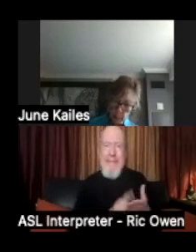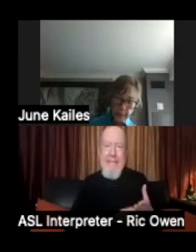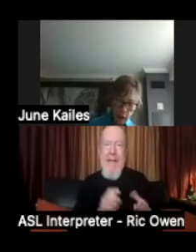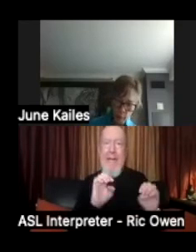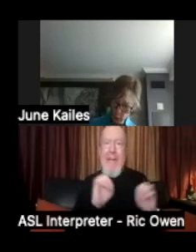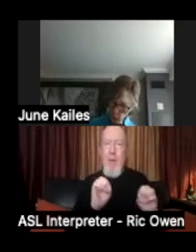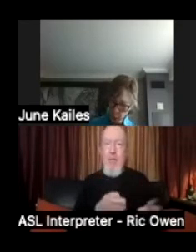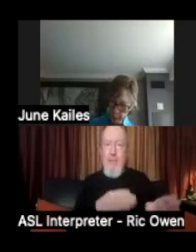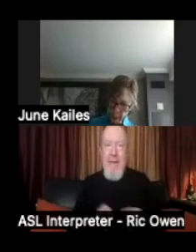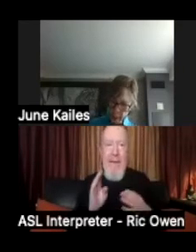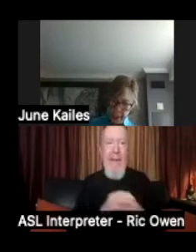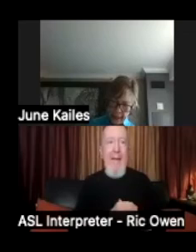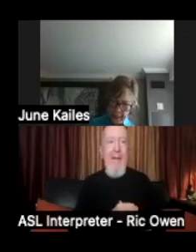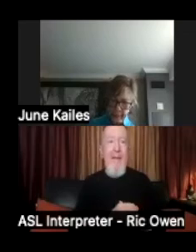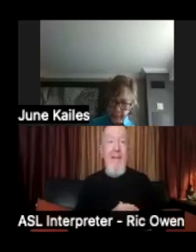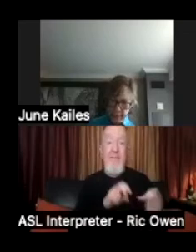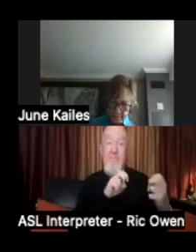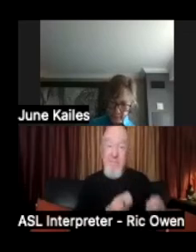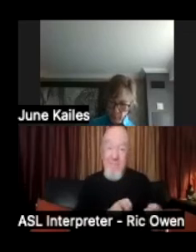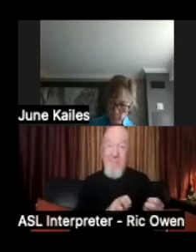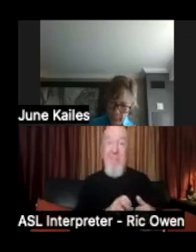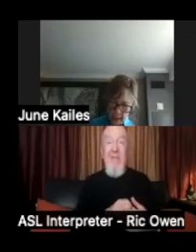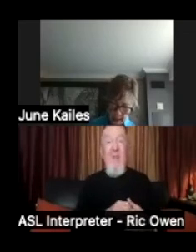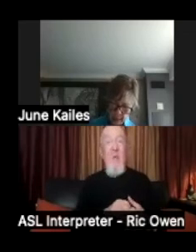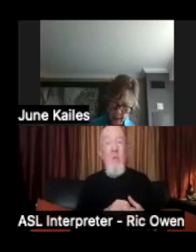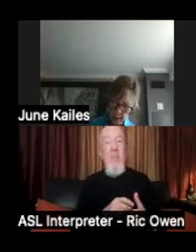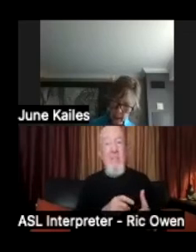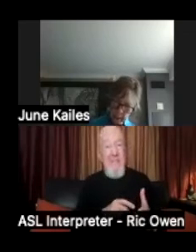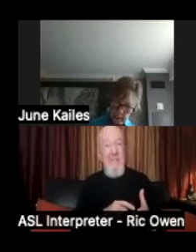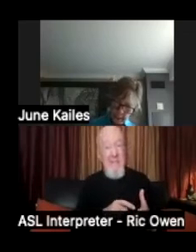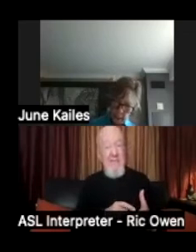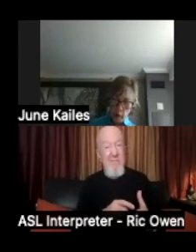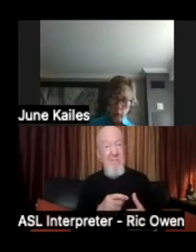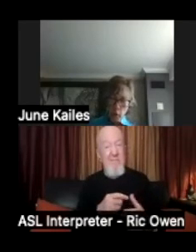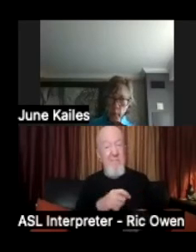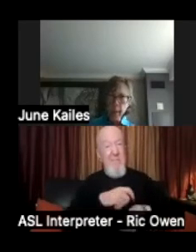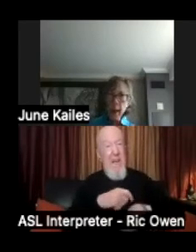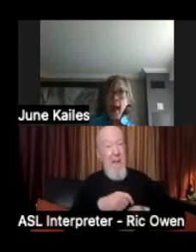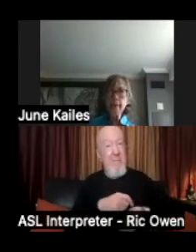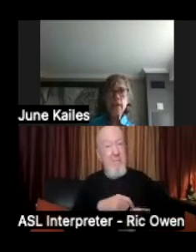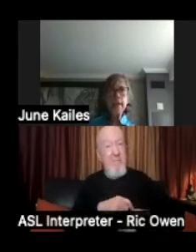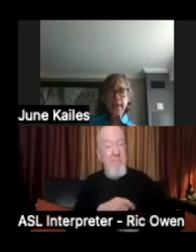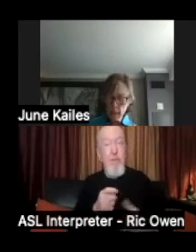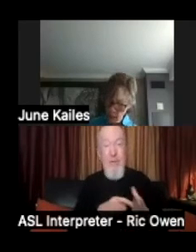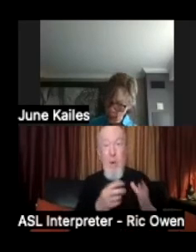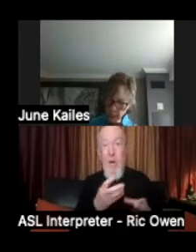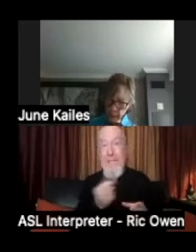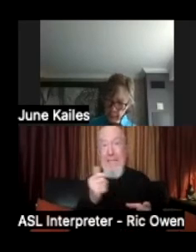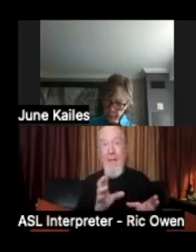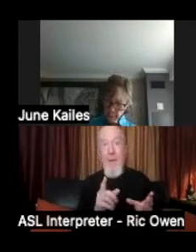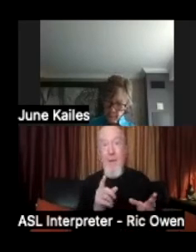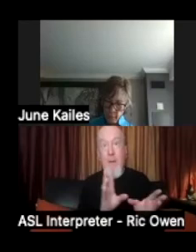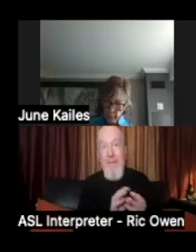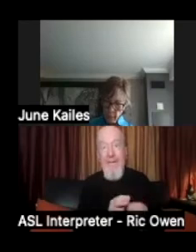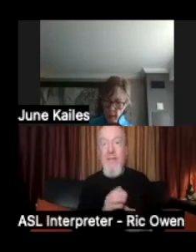actually pretty time consuming. It takes several meetings. Some of you have the needed